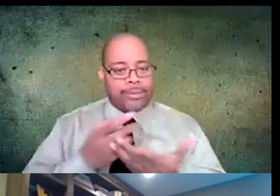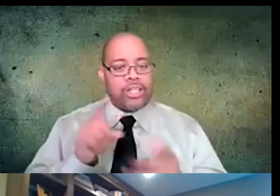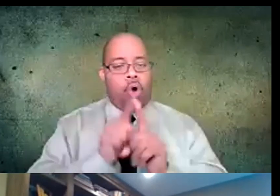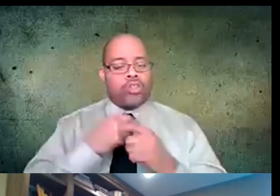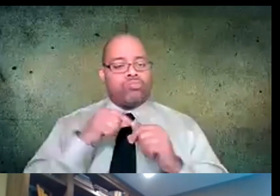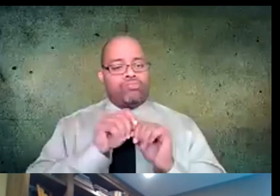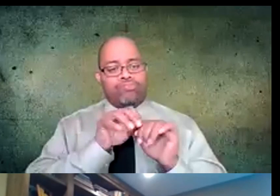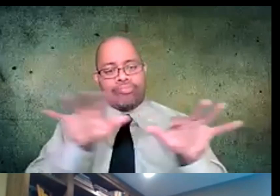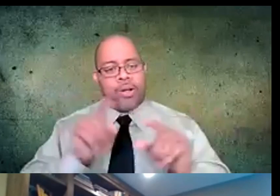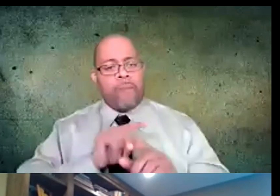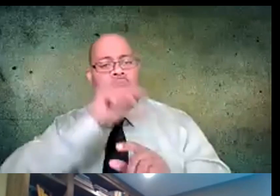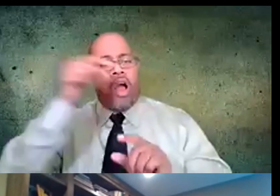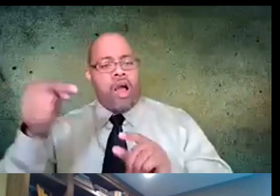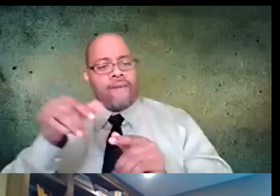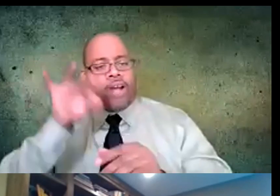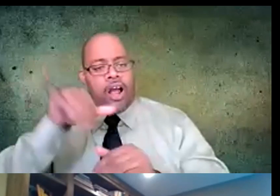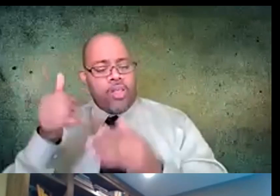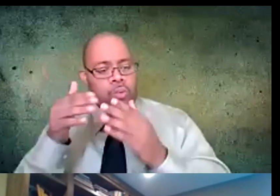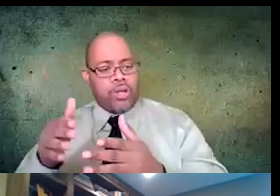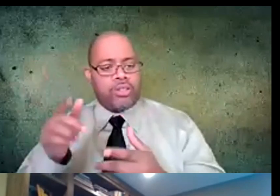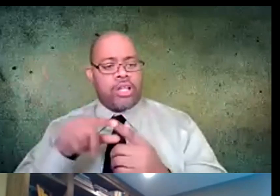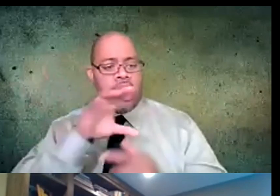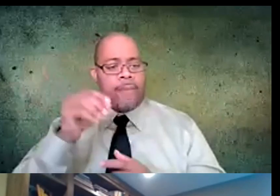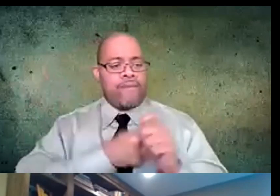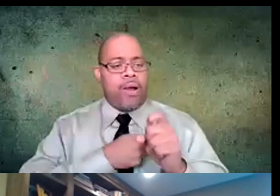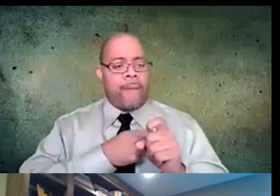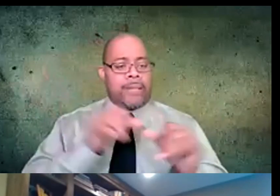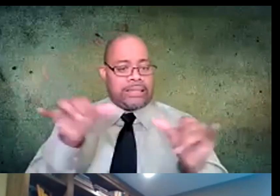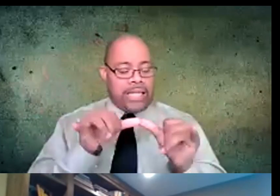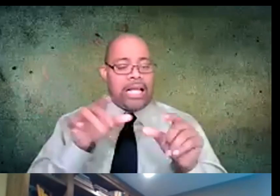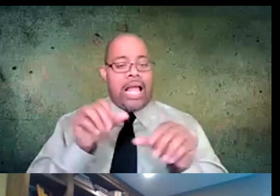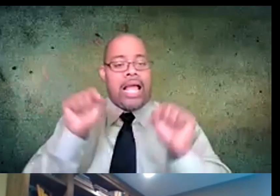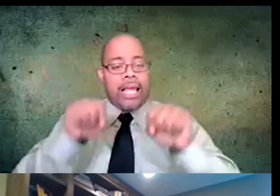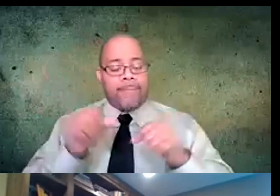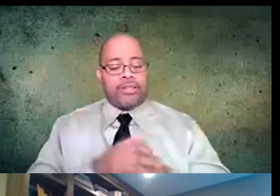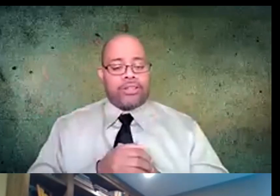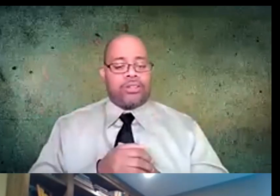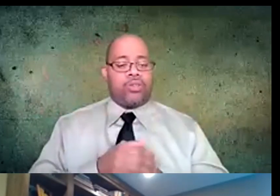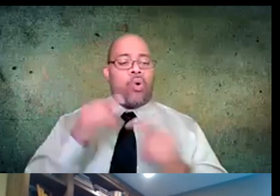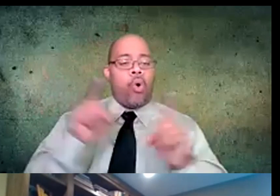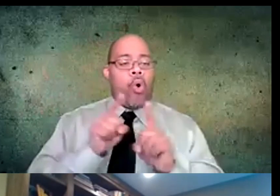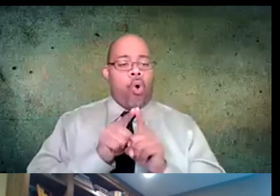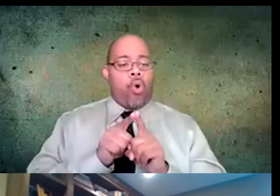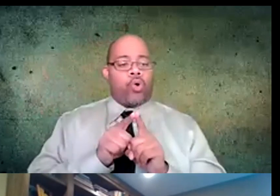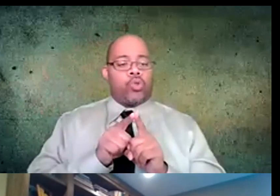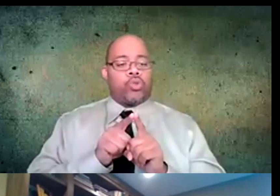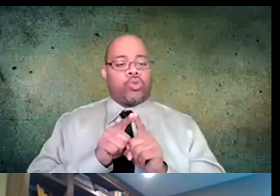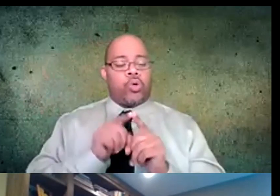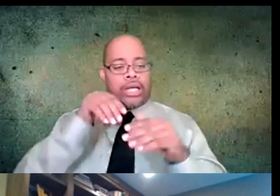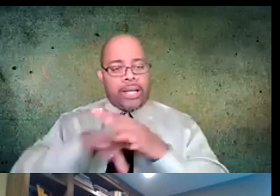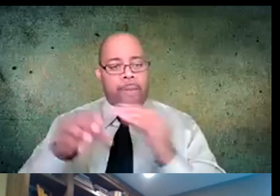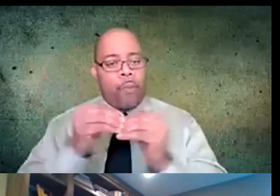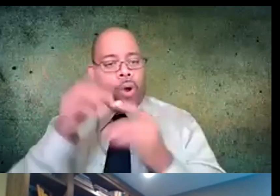branching, you know, as we build out the company from the size as well as the capability, we're also branching into more